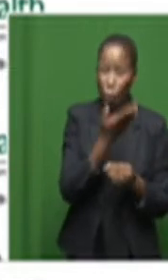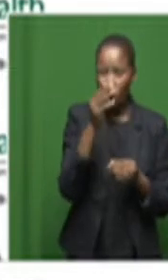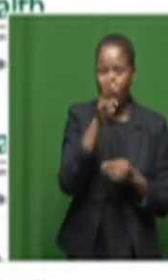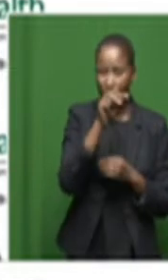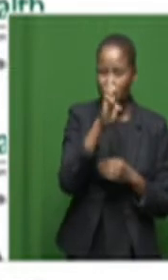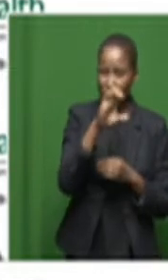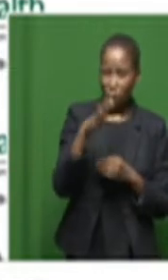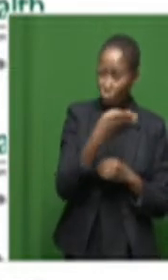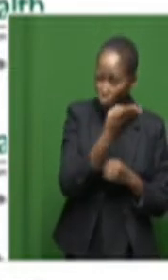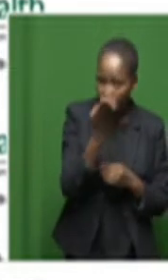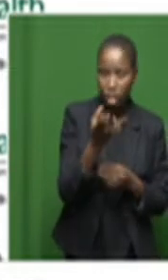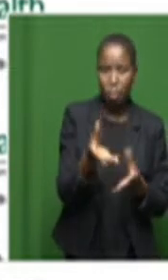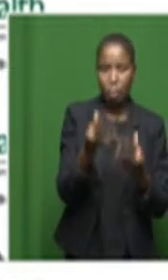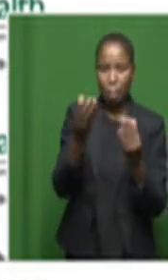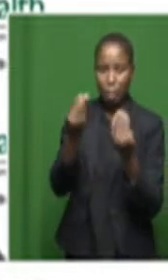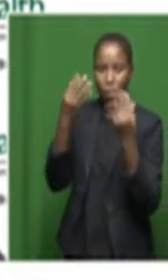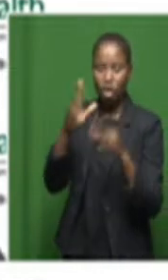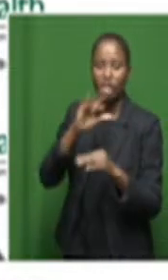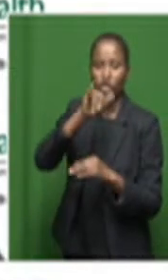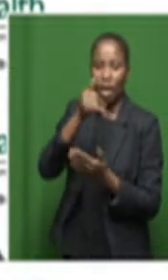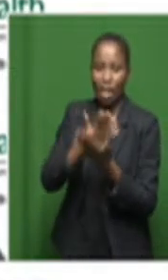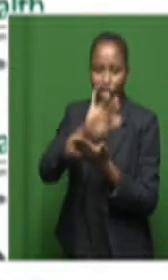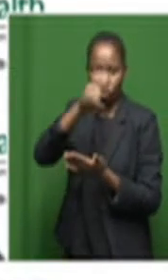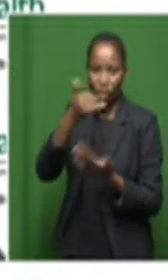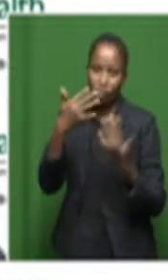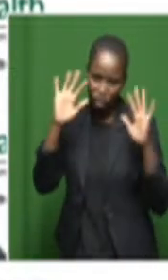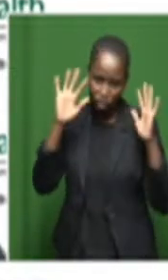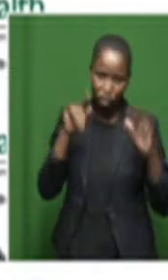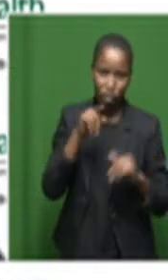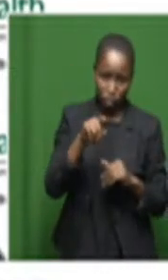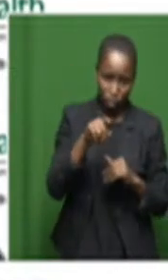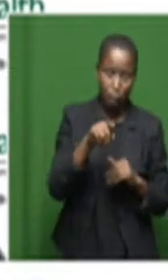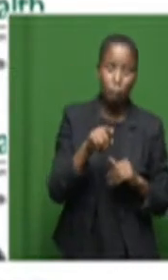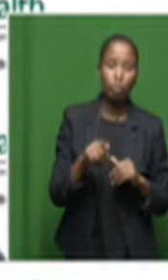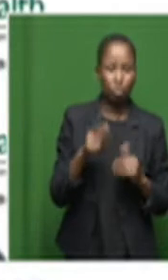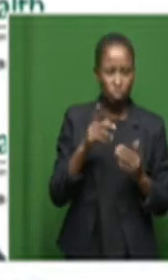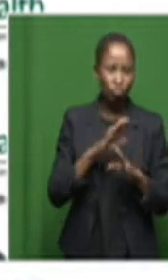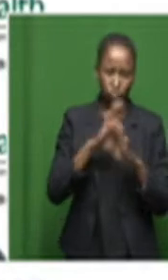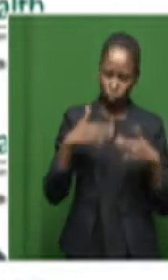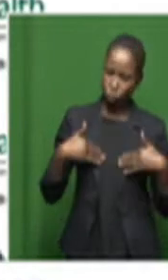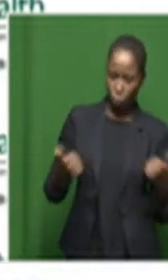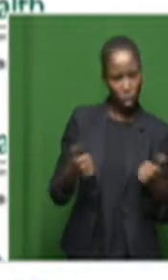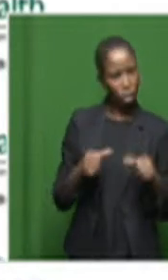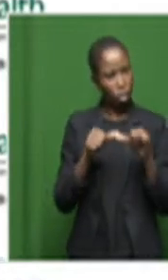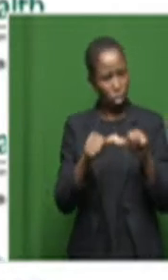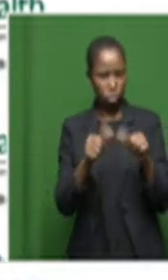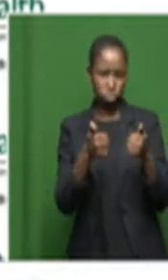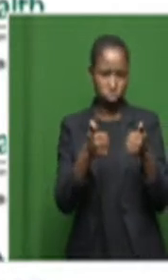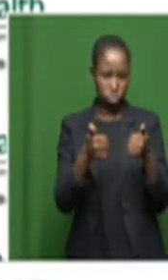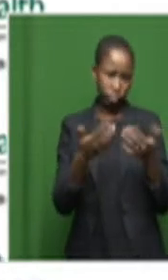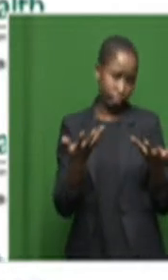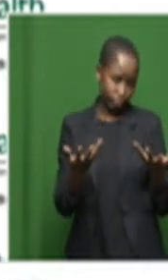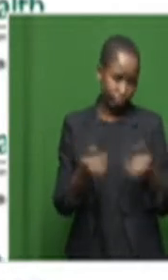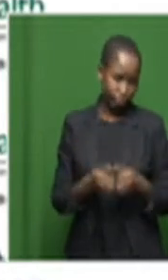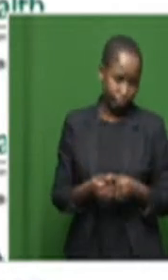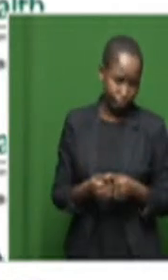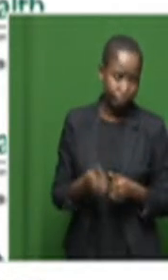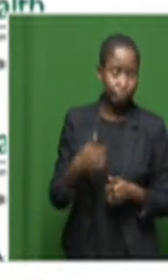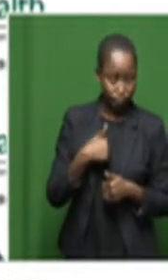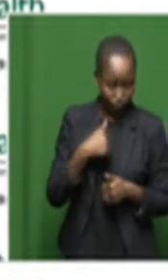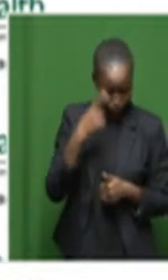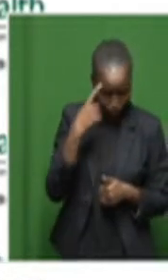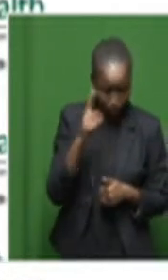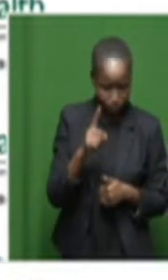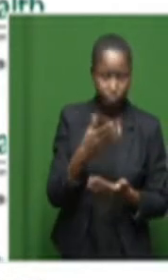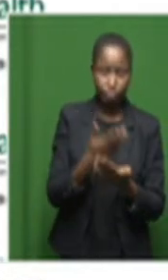had the J&J Sisonke, and they're all doing well. And I think we can also just talk